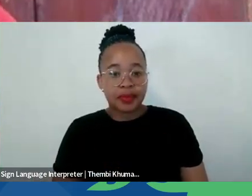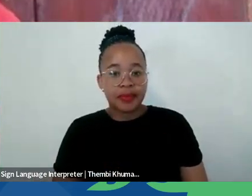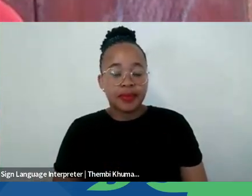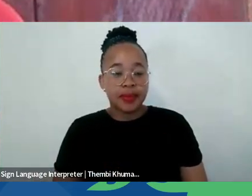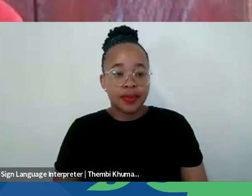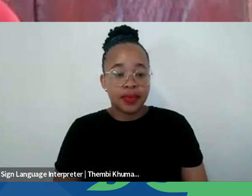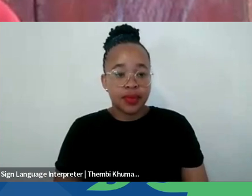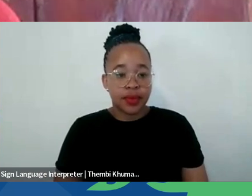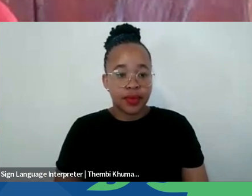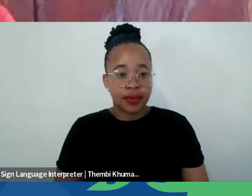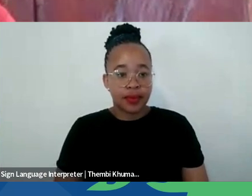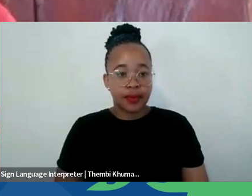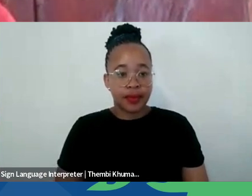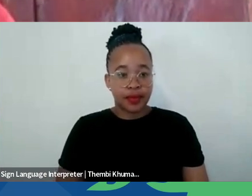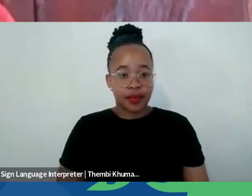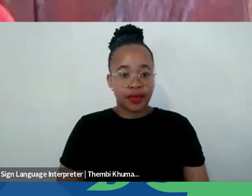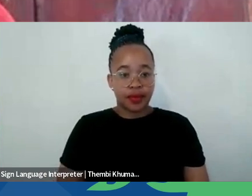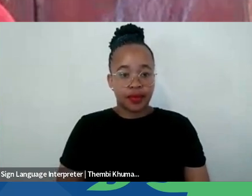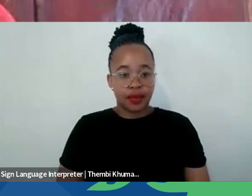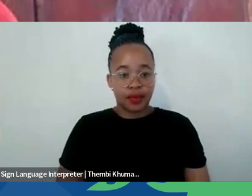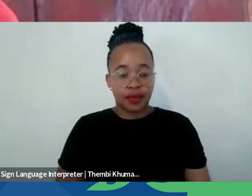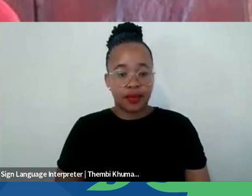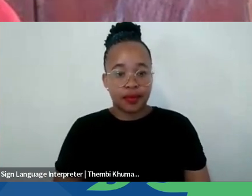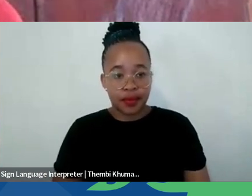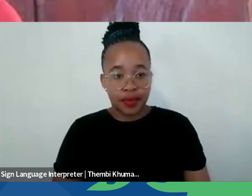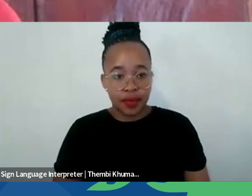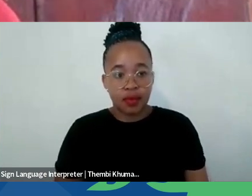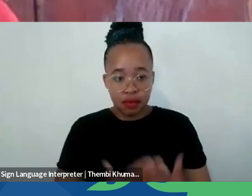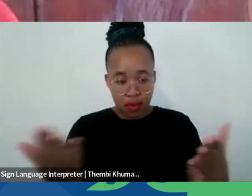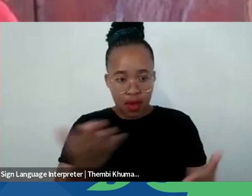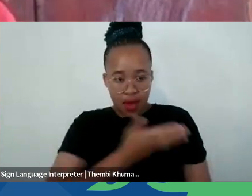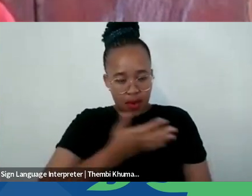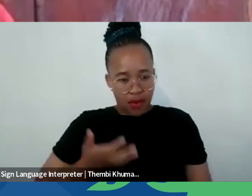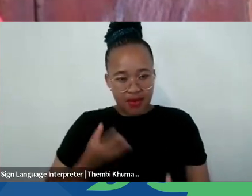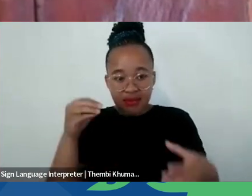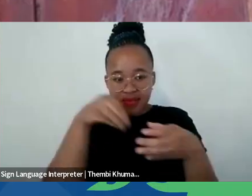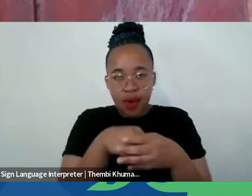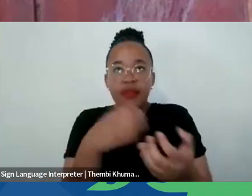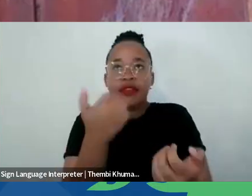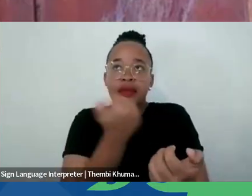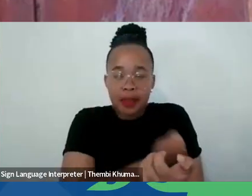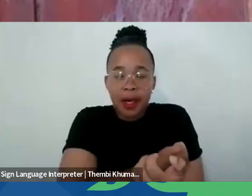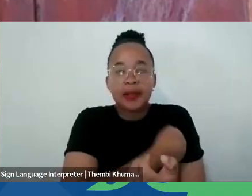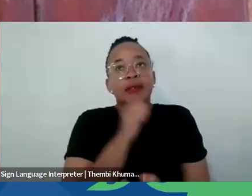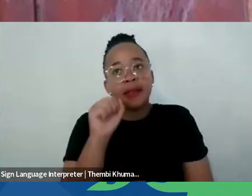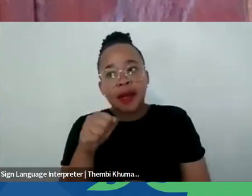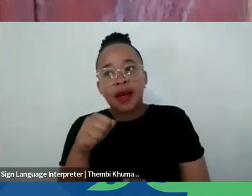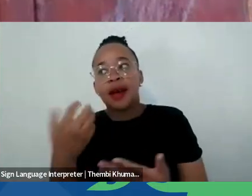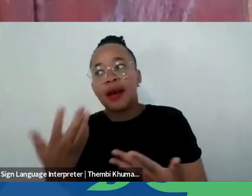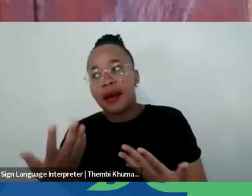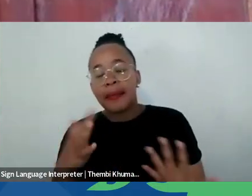uh, a particular harm reduction tips for women who use drugs. All right.